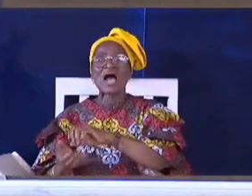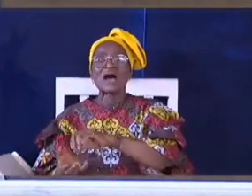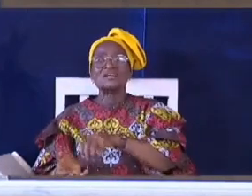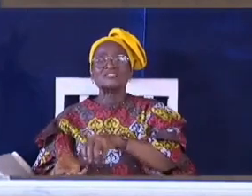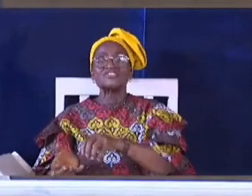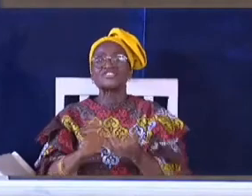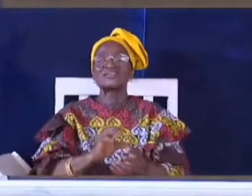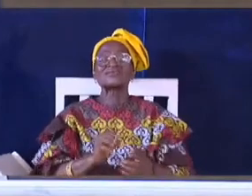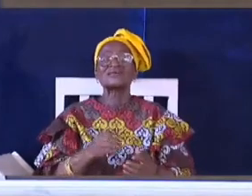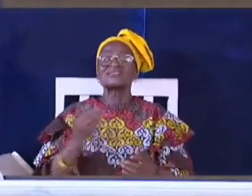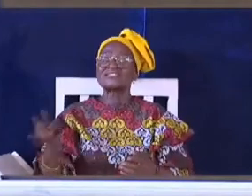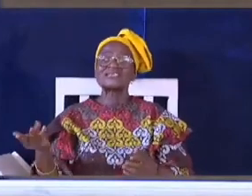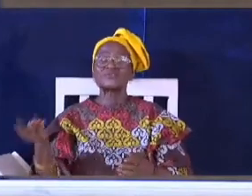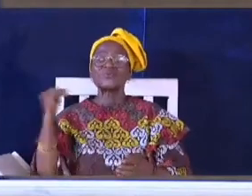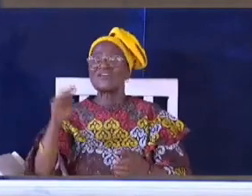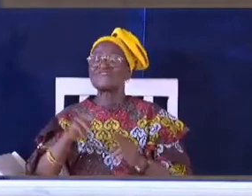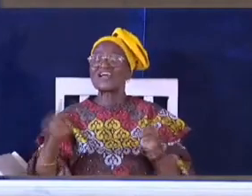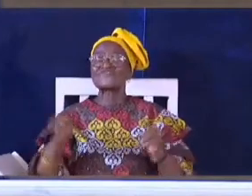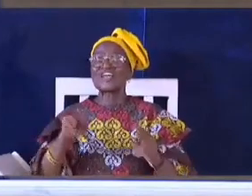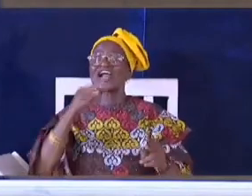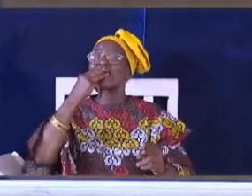Things were that bad.